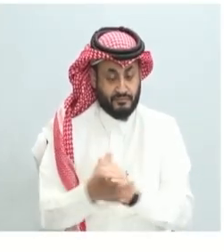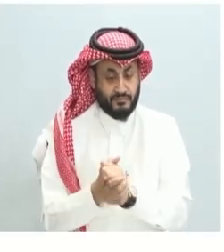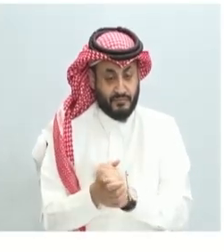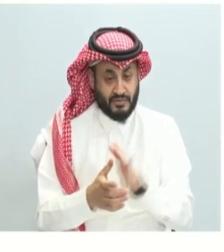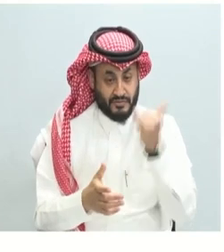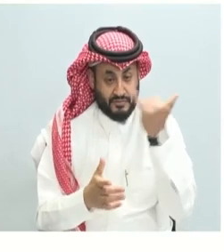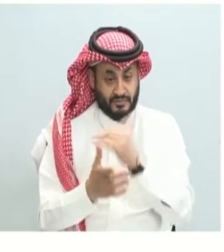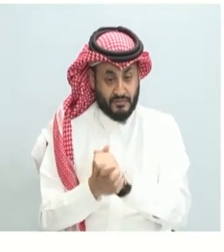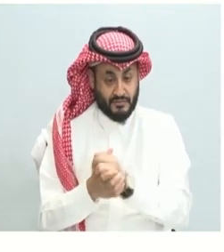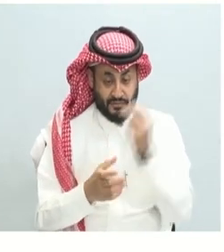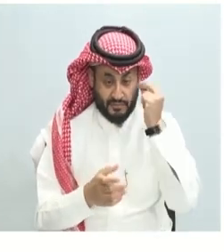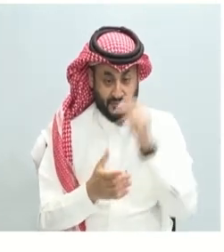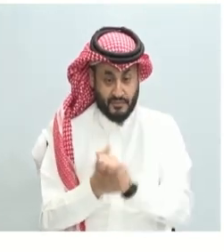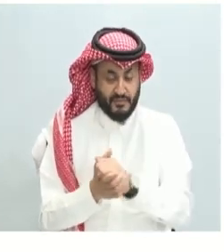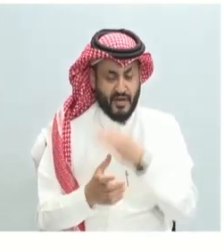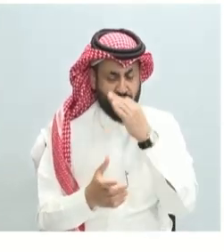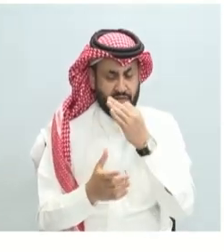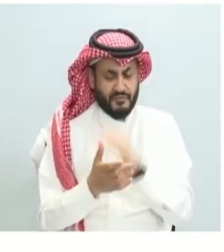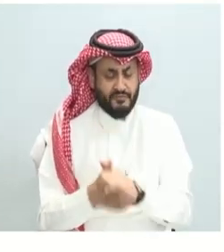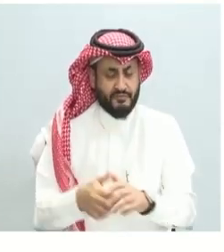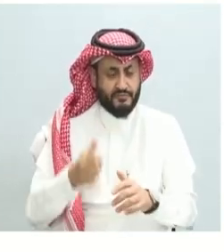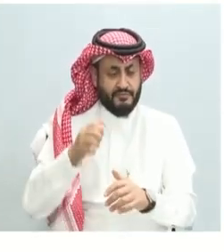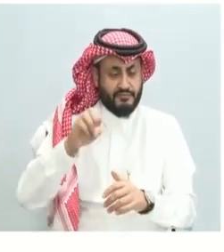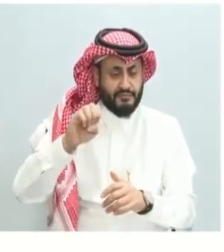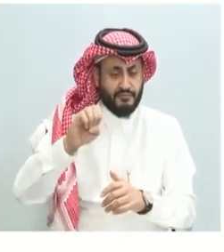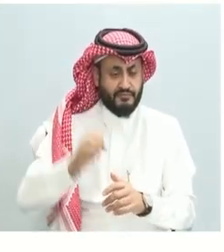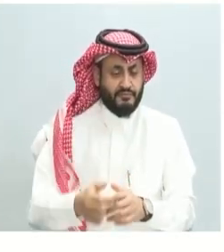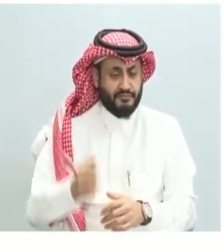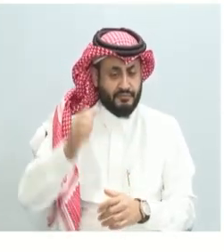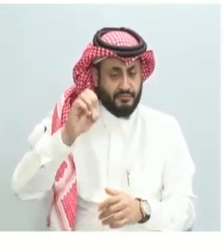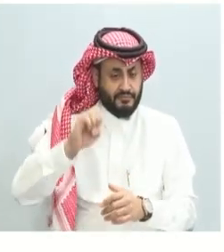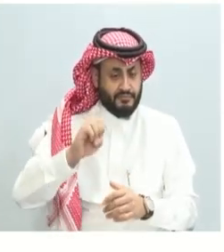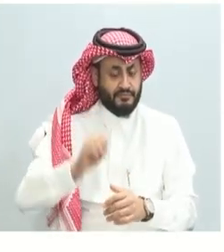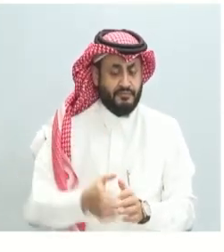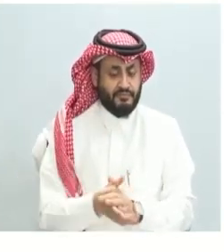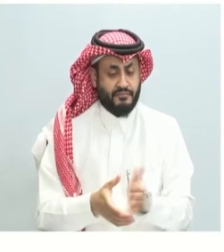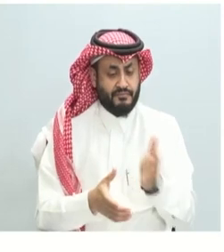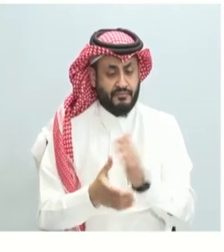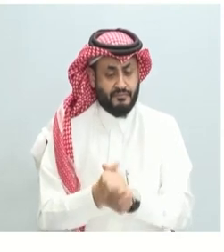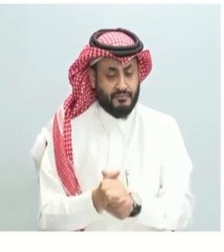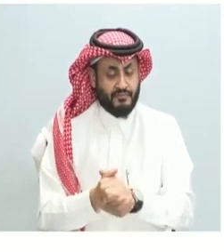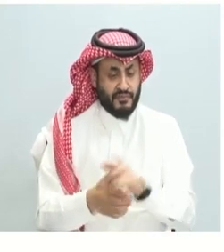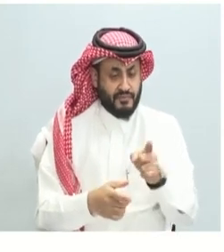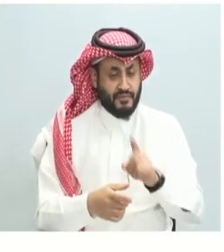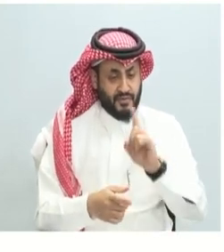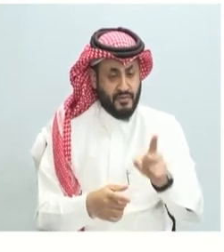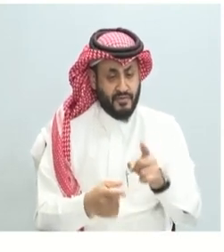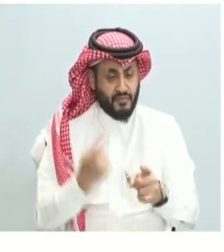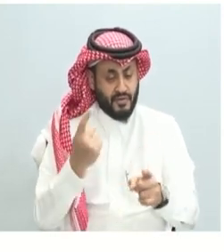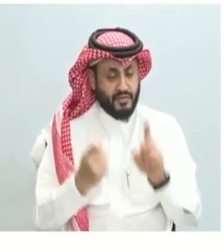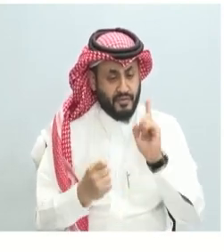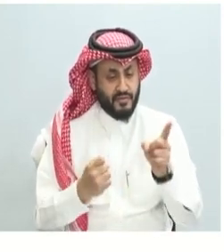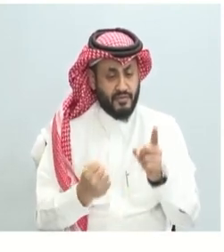is important that we can make the sounds of EE and EA and also to practice